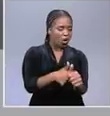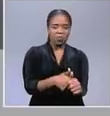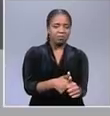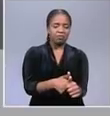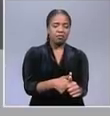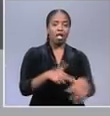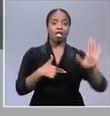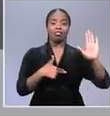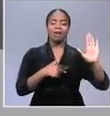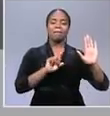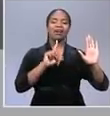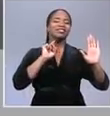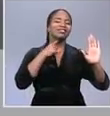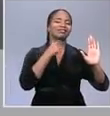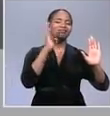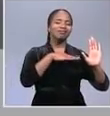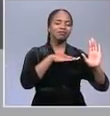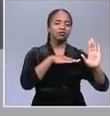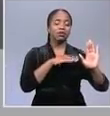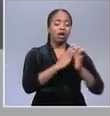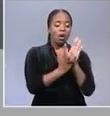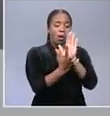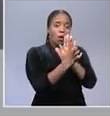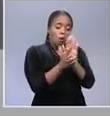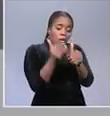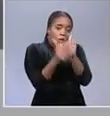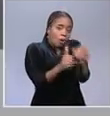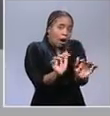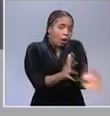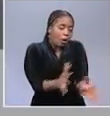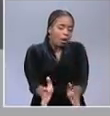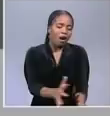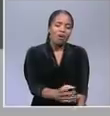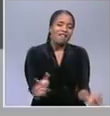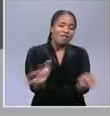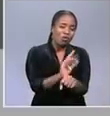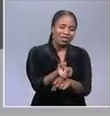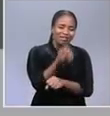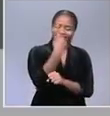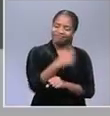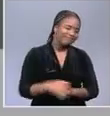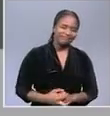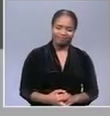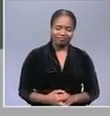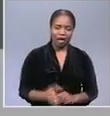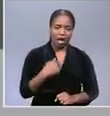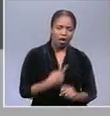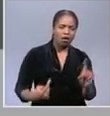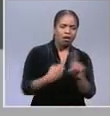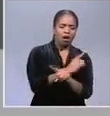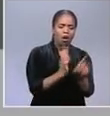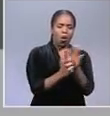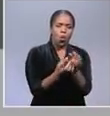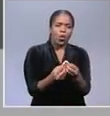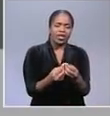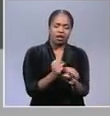under oath, lacked understanding of the law and legal process, that withdrawing the Mdluli charges was irrational and unlawful, and